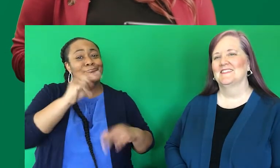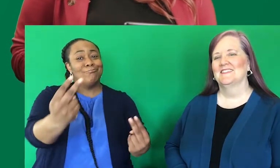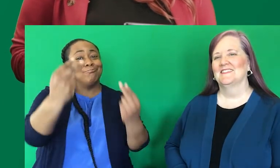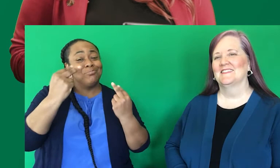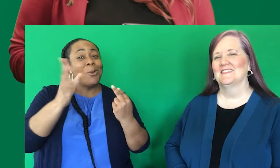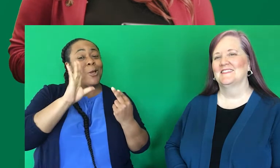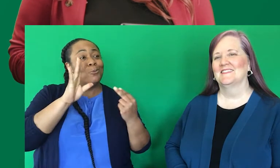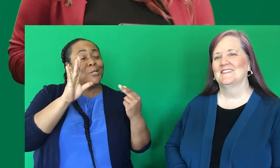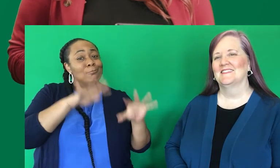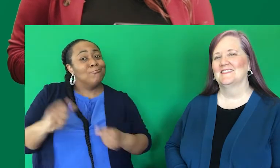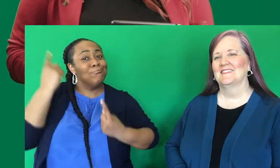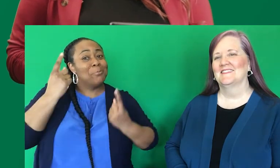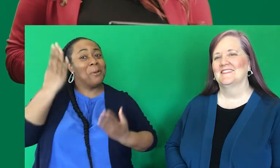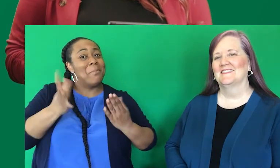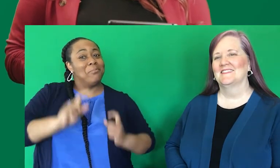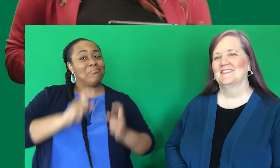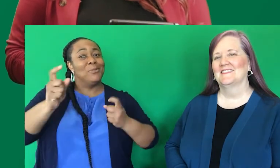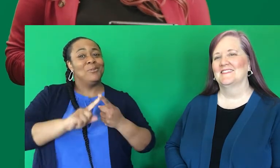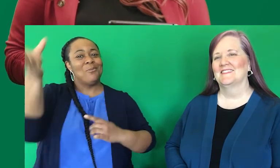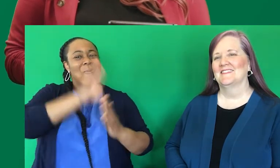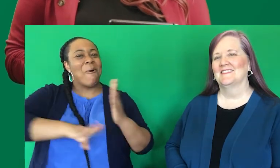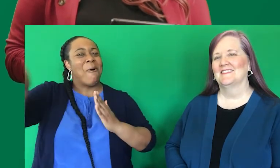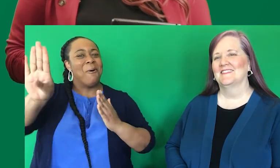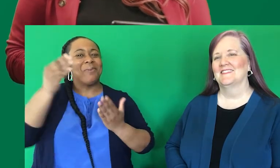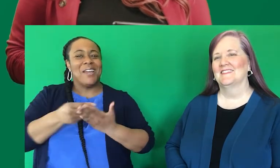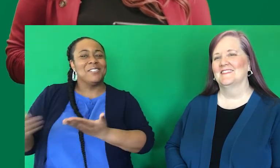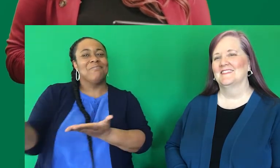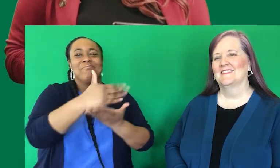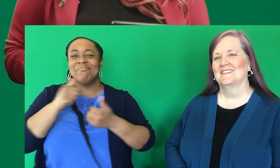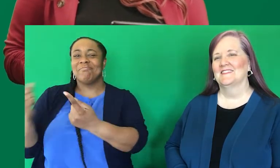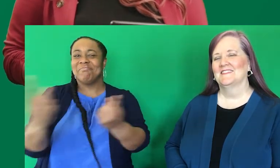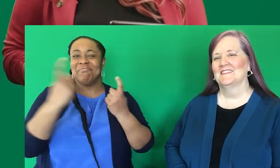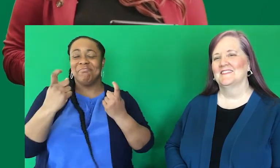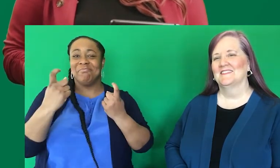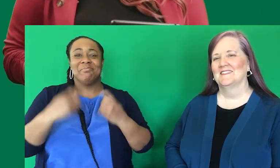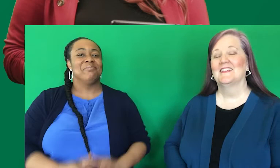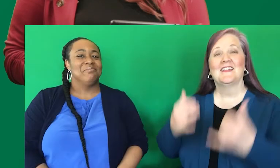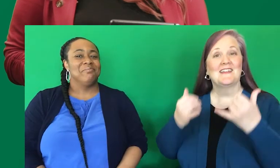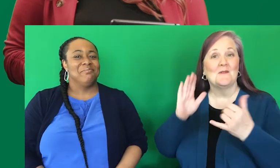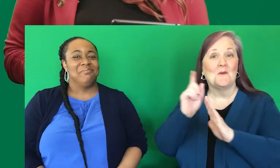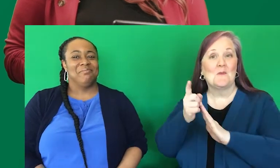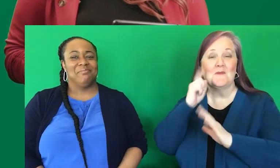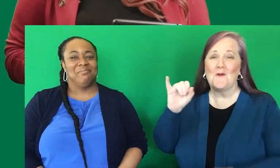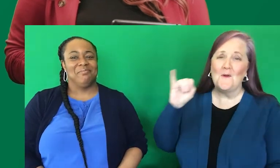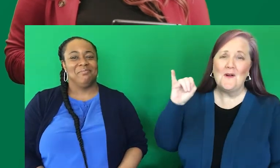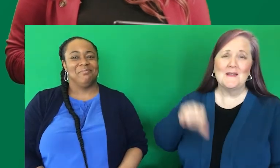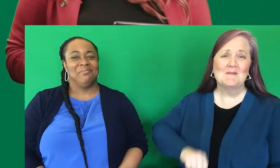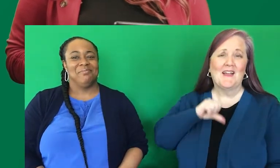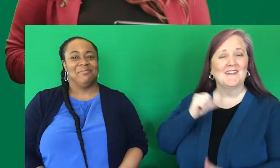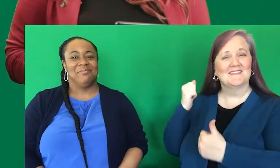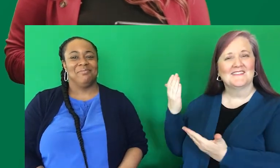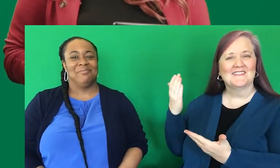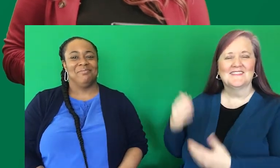We really hope you've enjoyed our program and will consider making a gift to our On the Rise campaign. And now for your moment